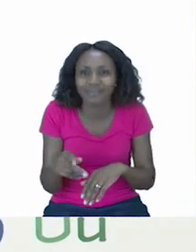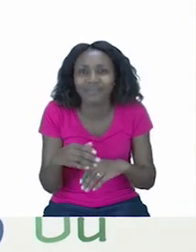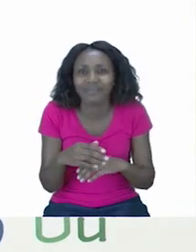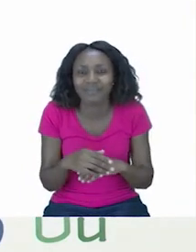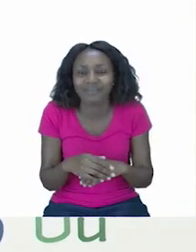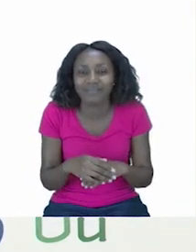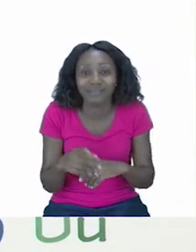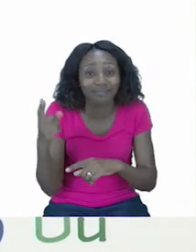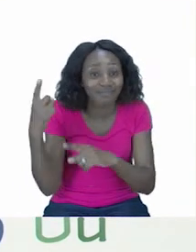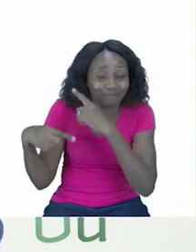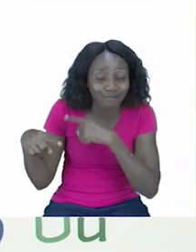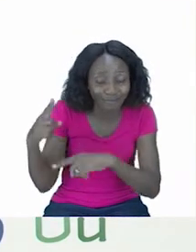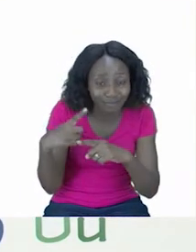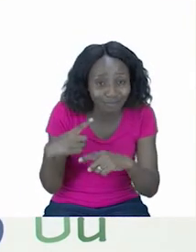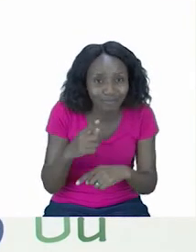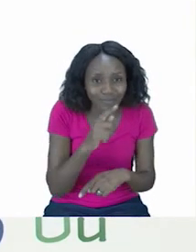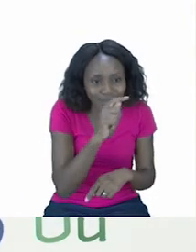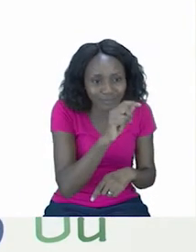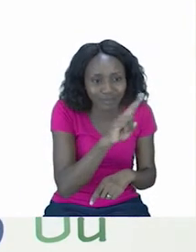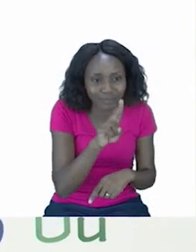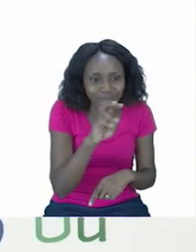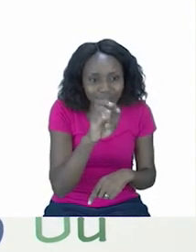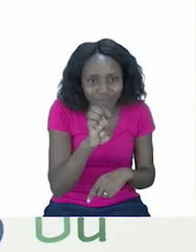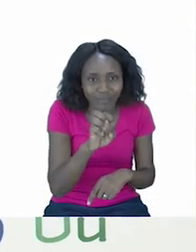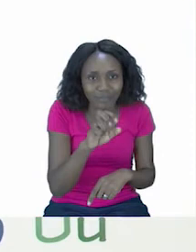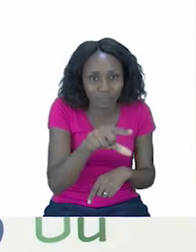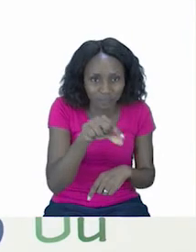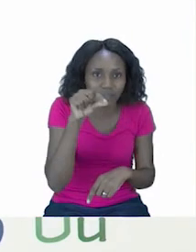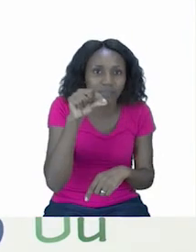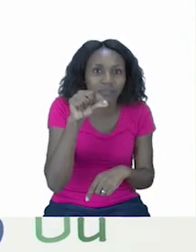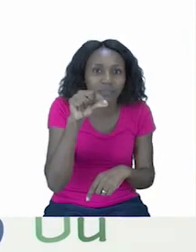again. The,